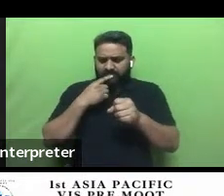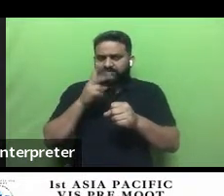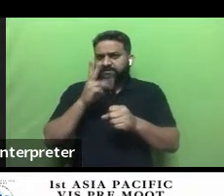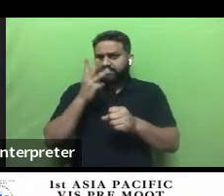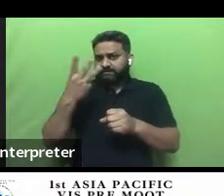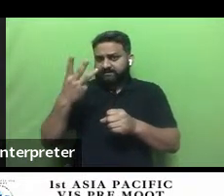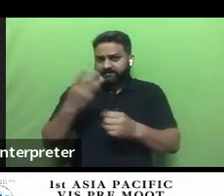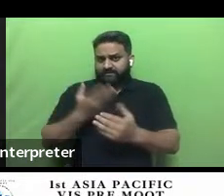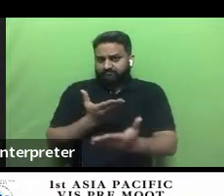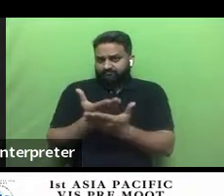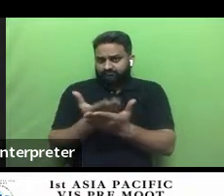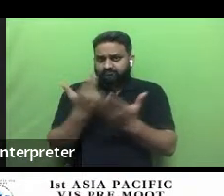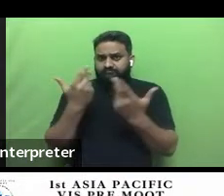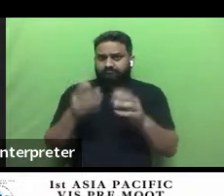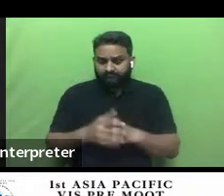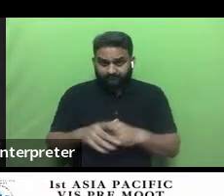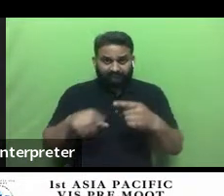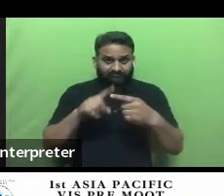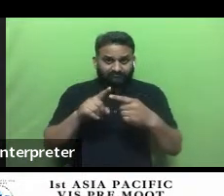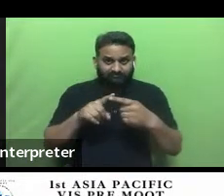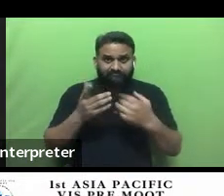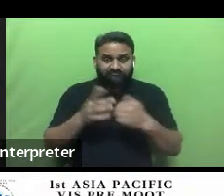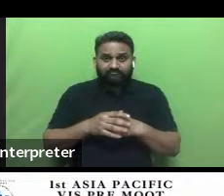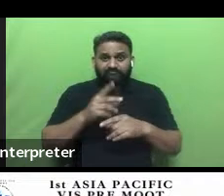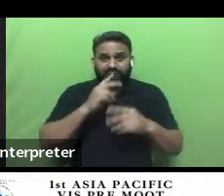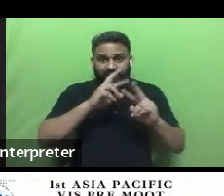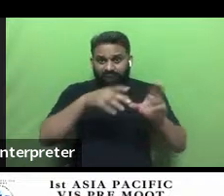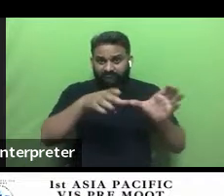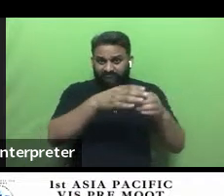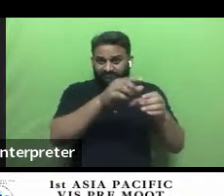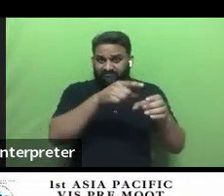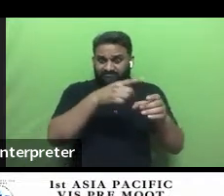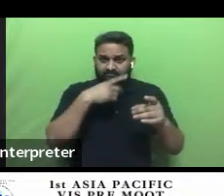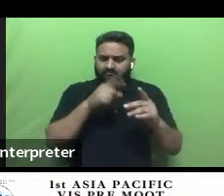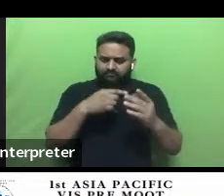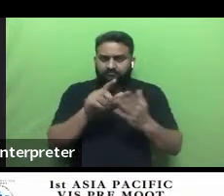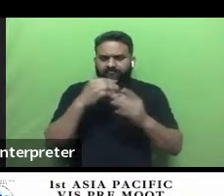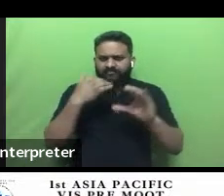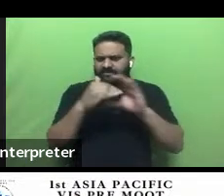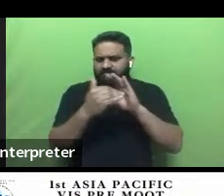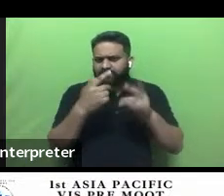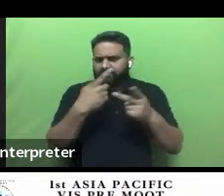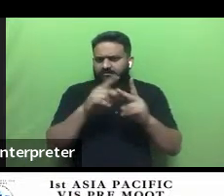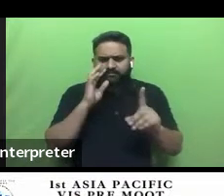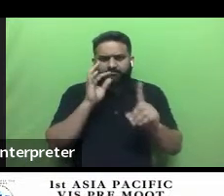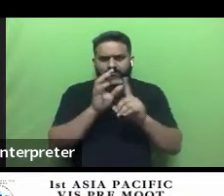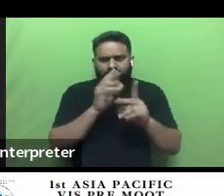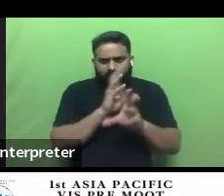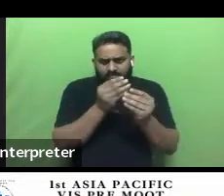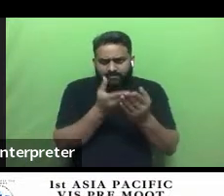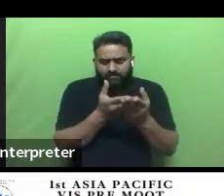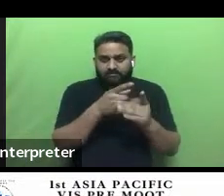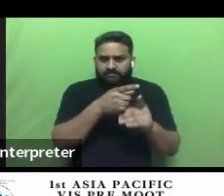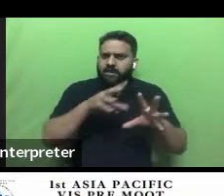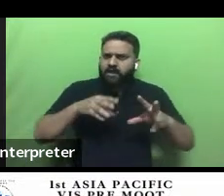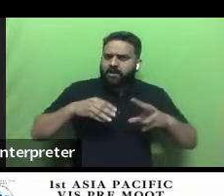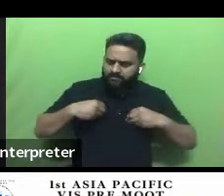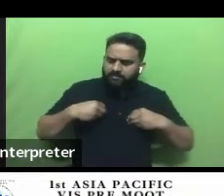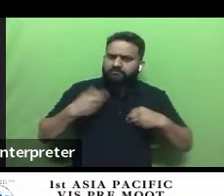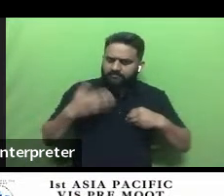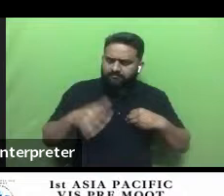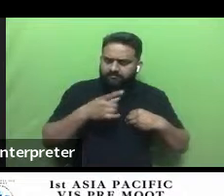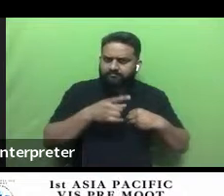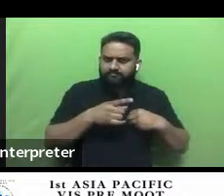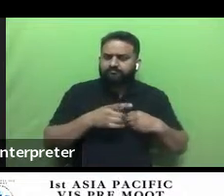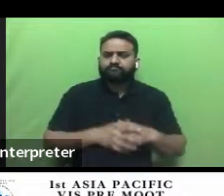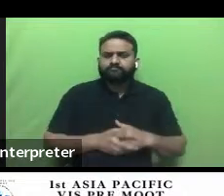heading. Firstly, that the respondent made a valid offer in their email of the 1st of April, which was then accepted by the claimant on the 9th of